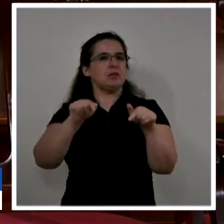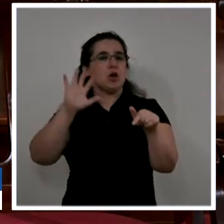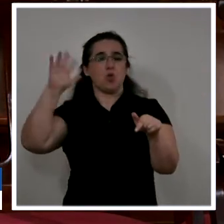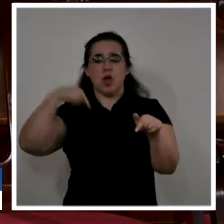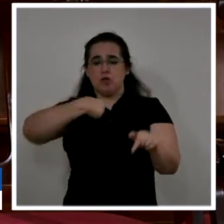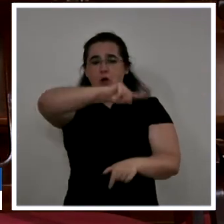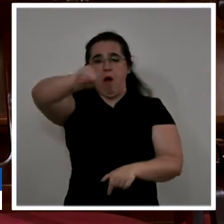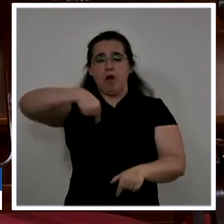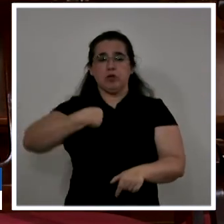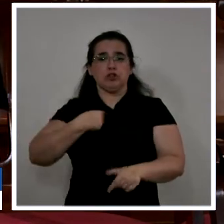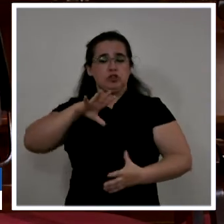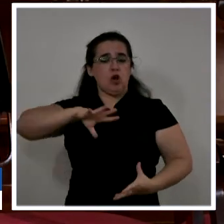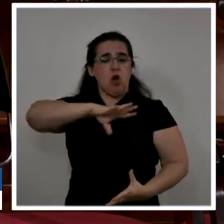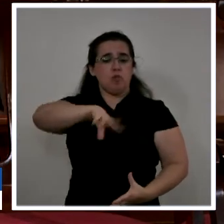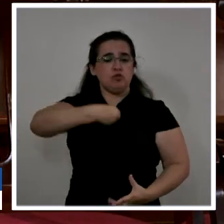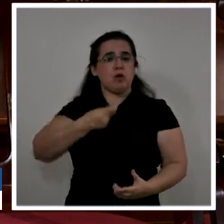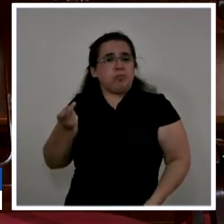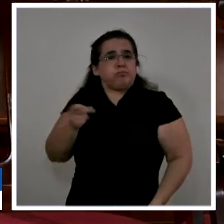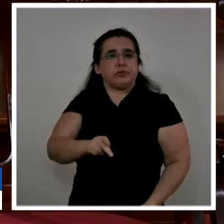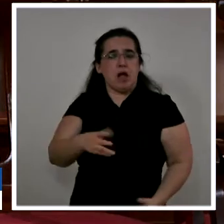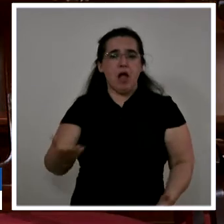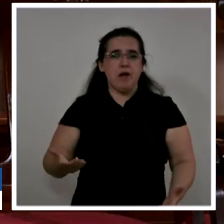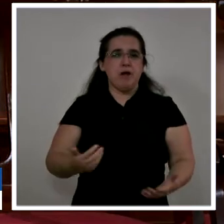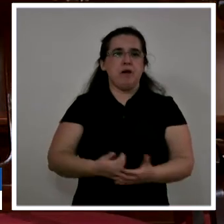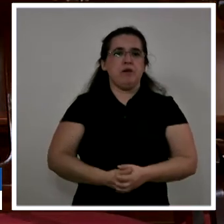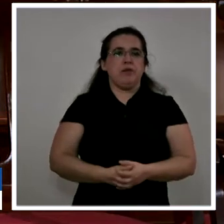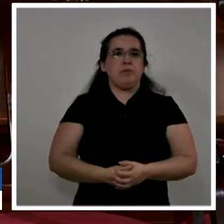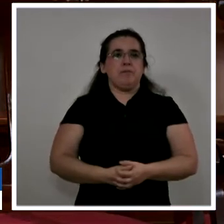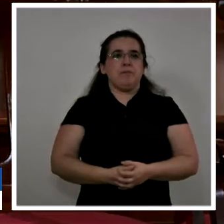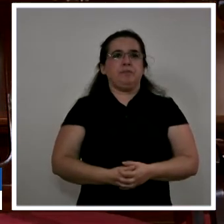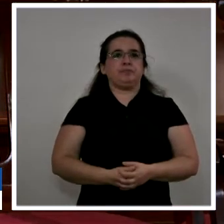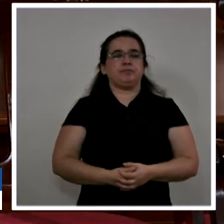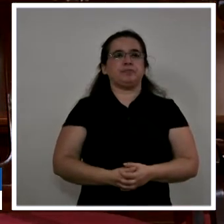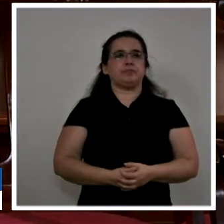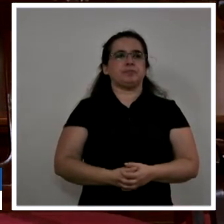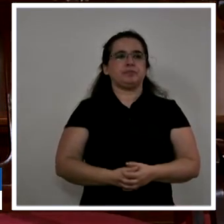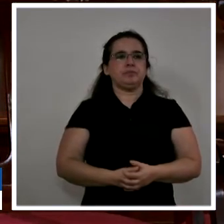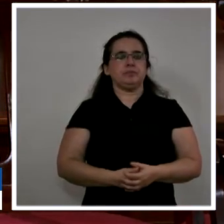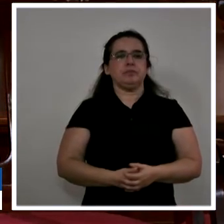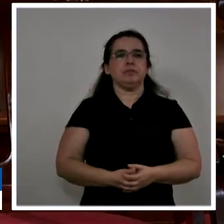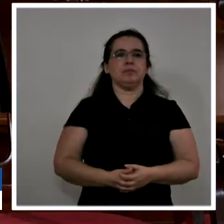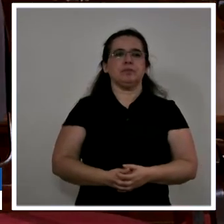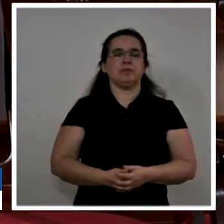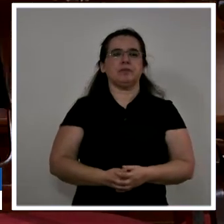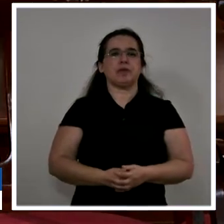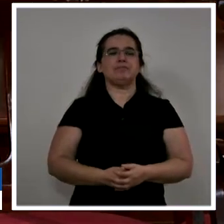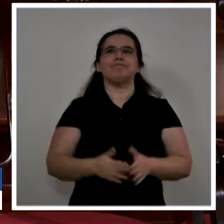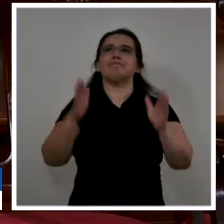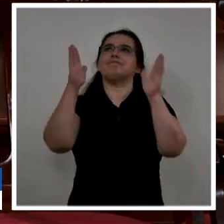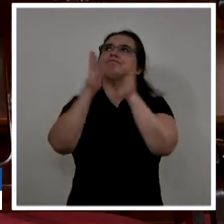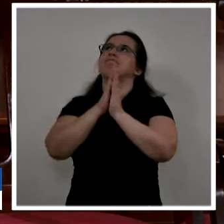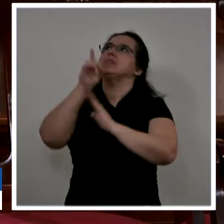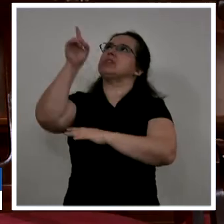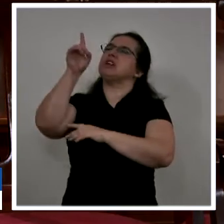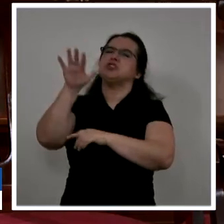nós viemos a este mundo, God stacked the deck. God, sorry? Stacked the deck. Deus, de certa